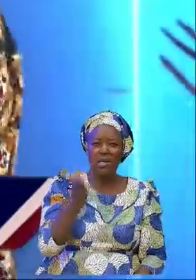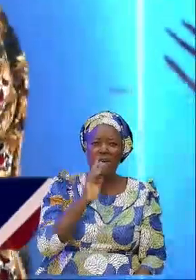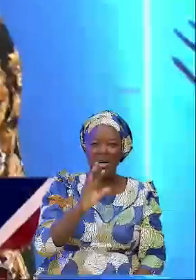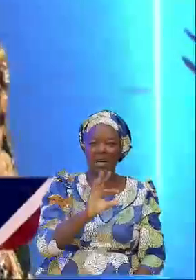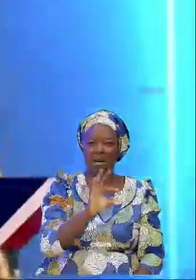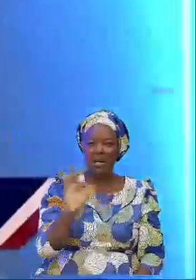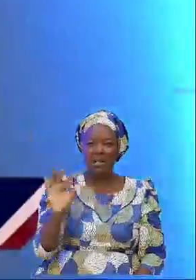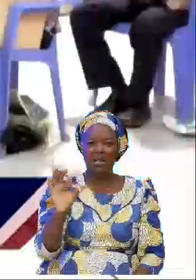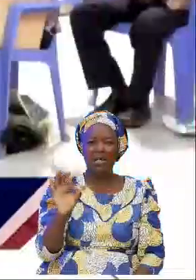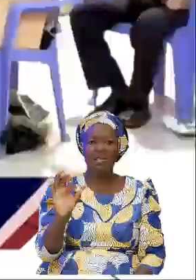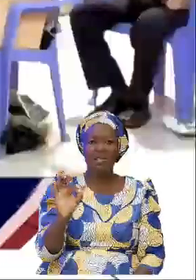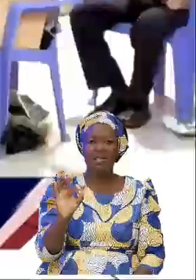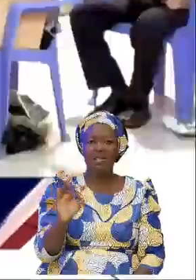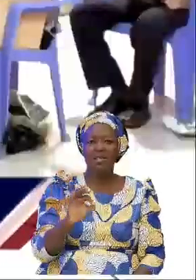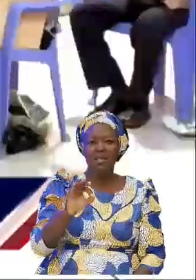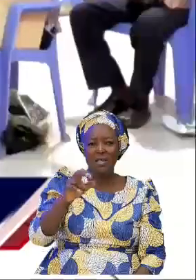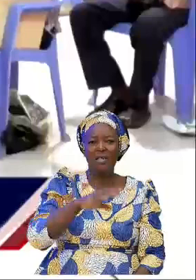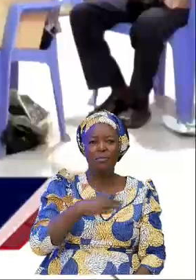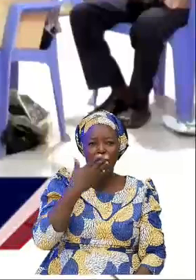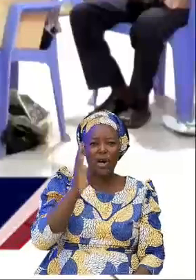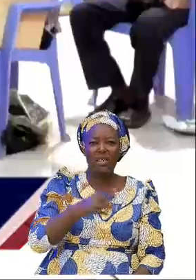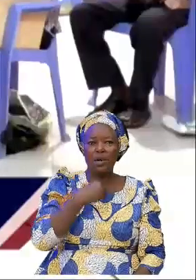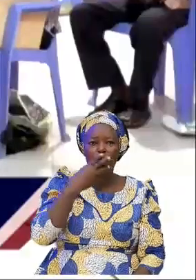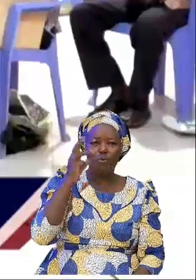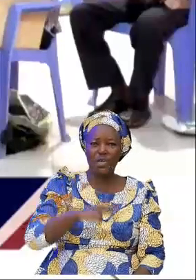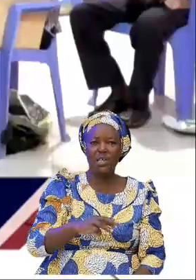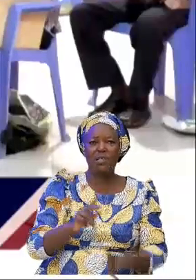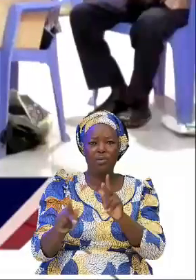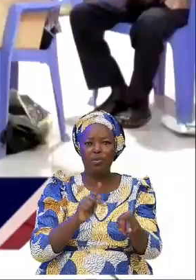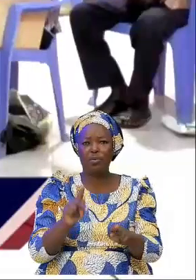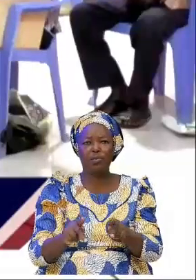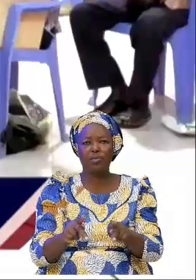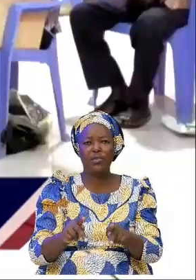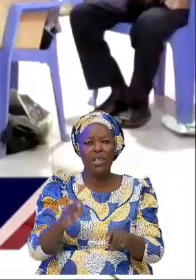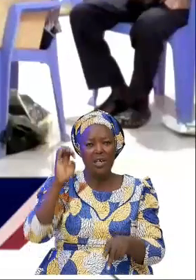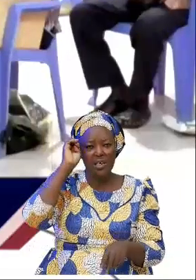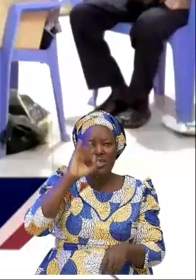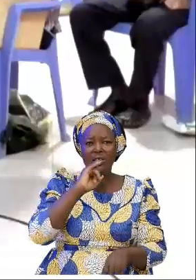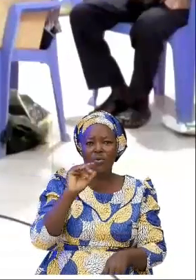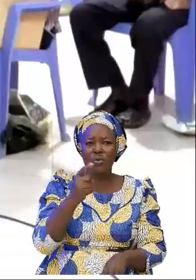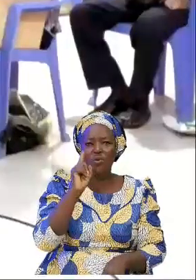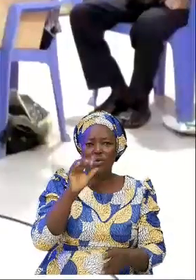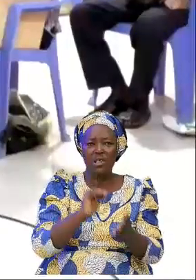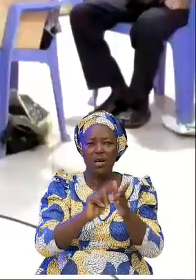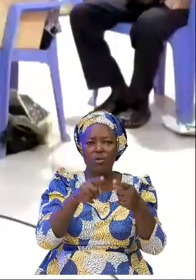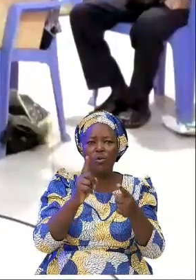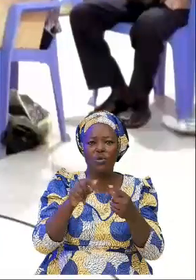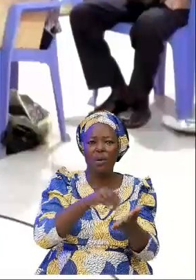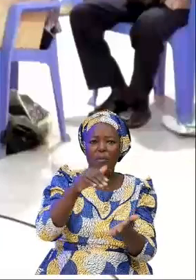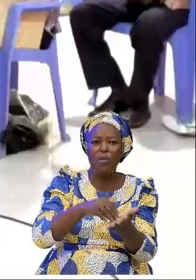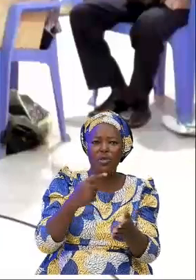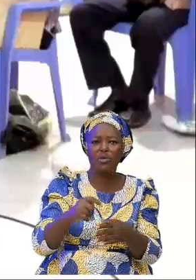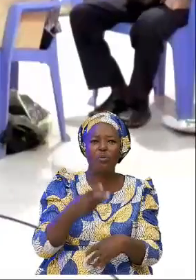go where there are 99 devilish people, and he only is the only one